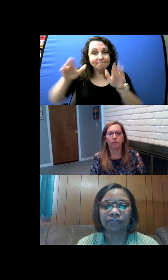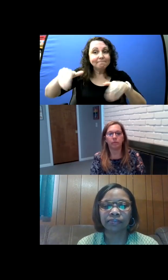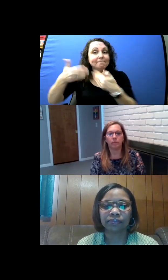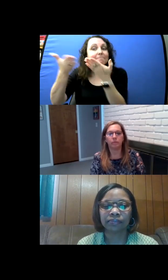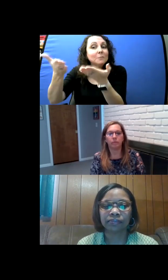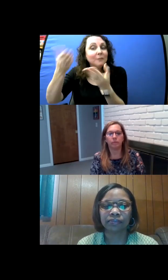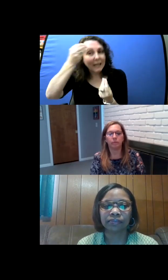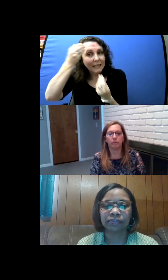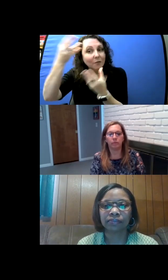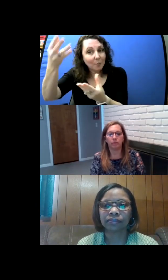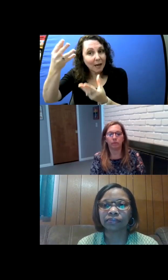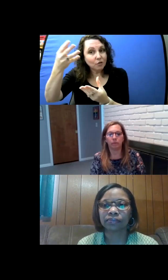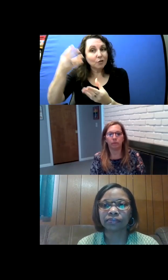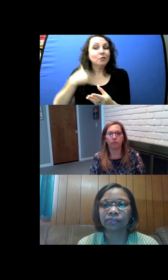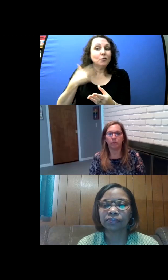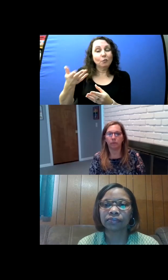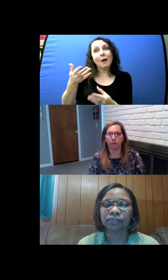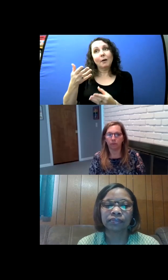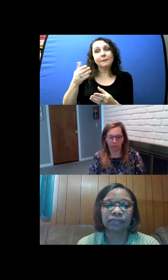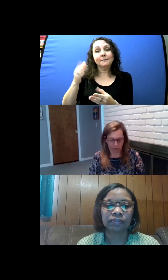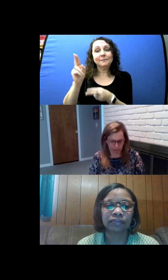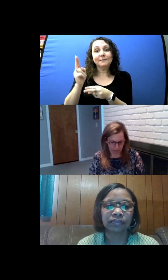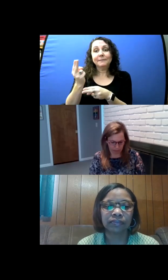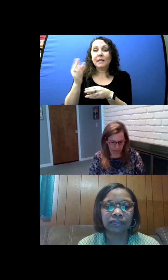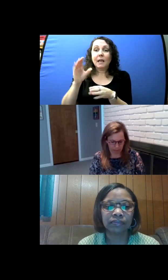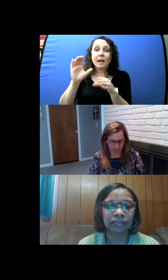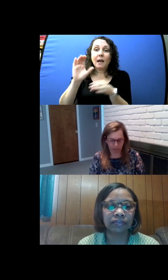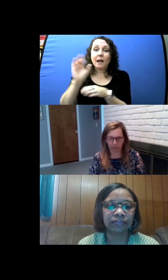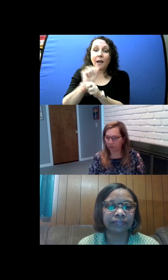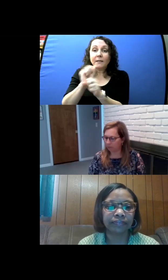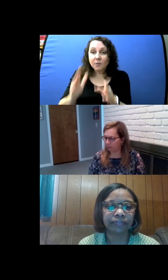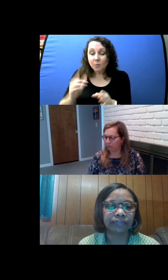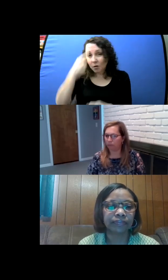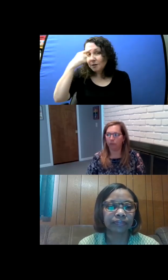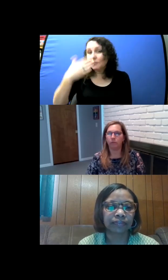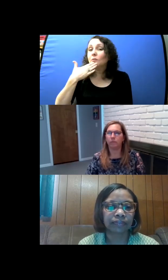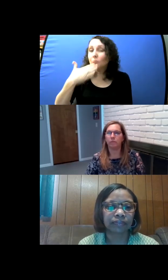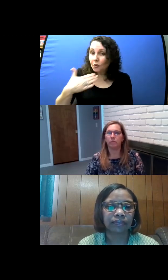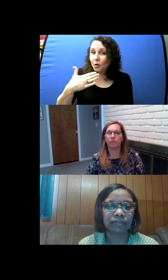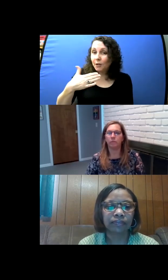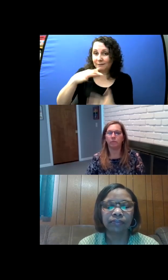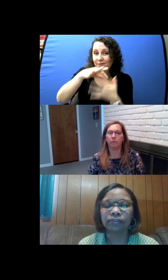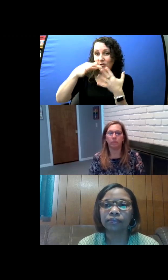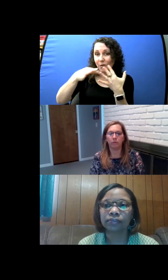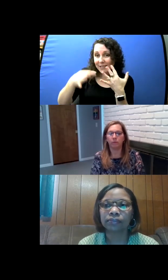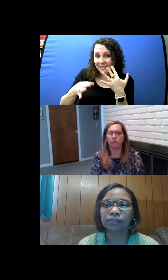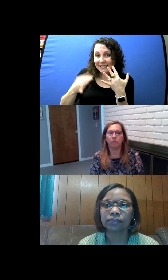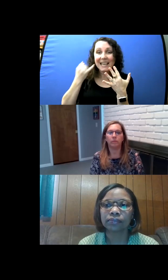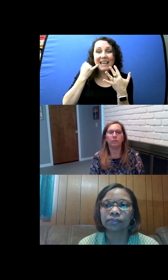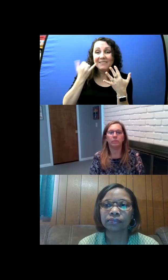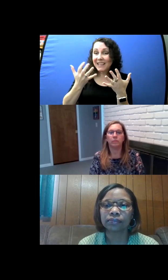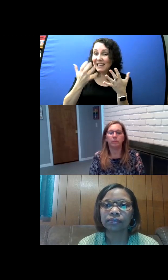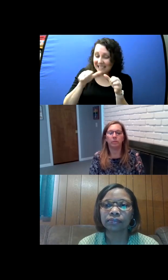to our customers to make informed choices. That information could mean if they choose to continue